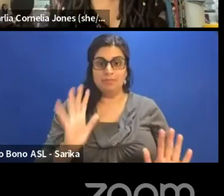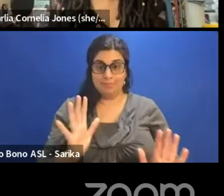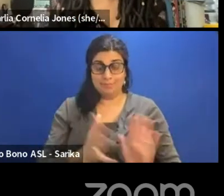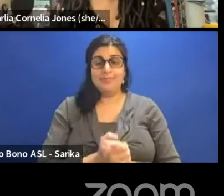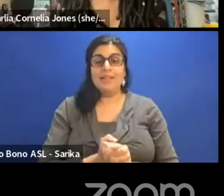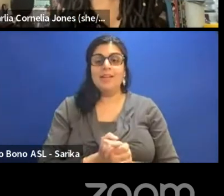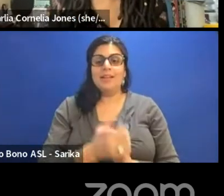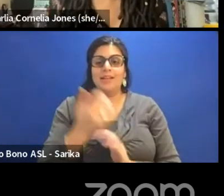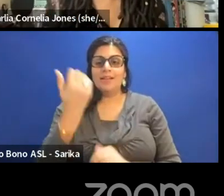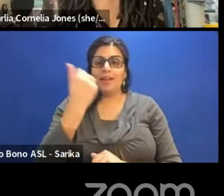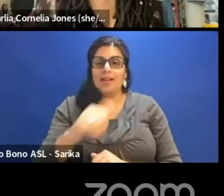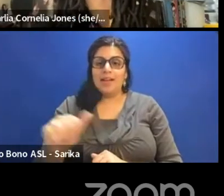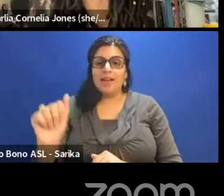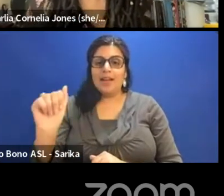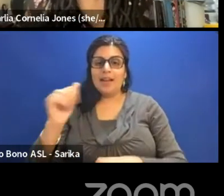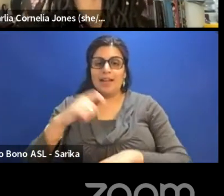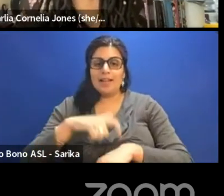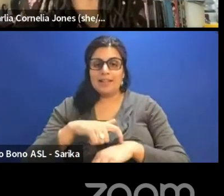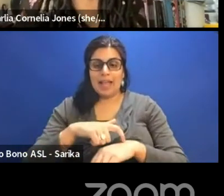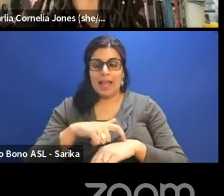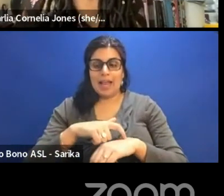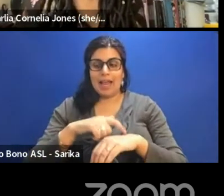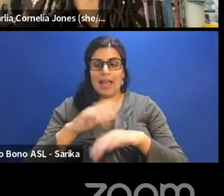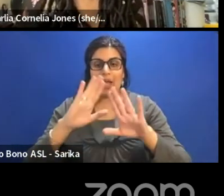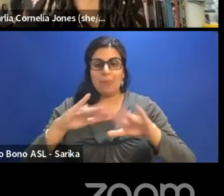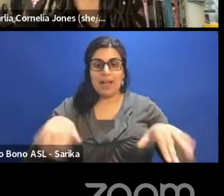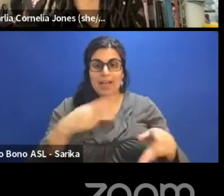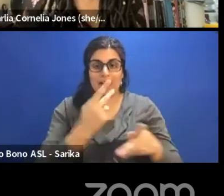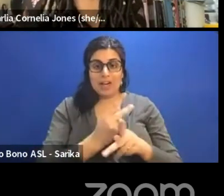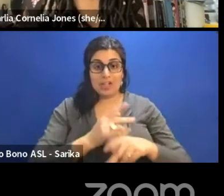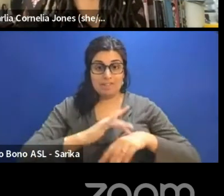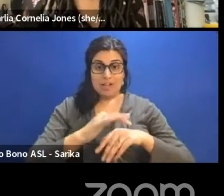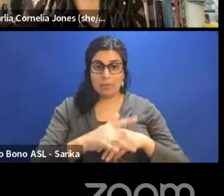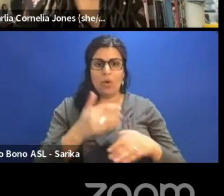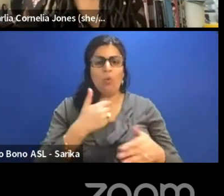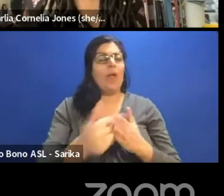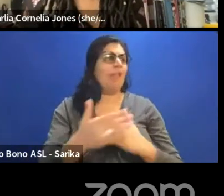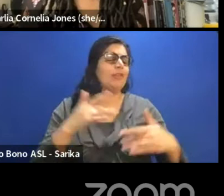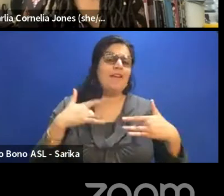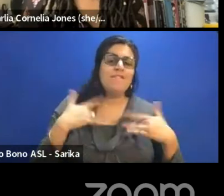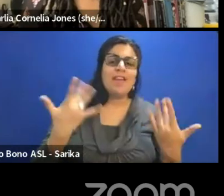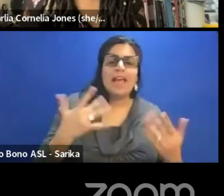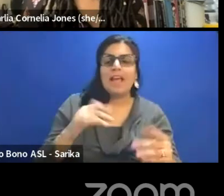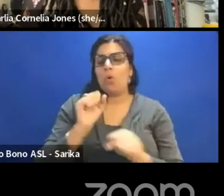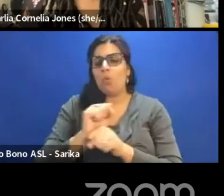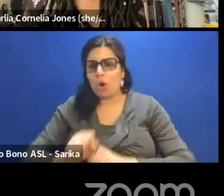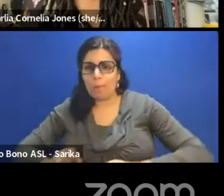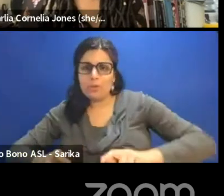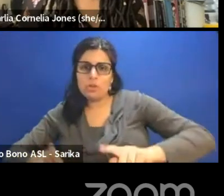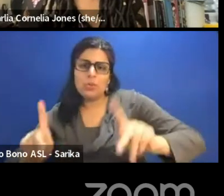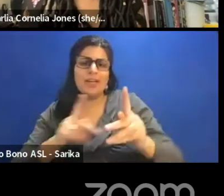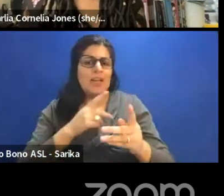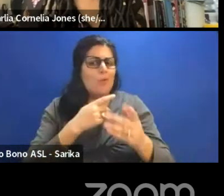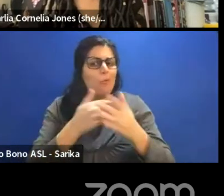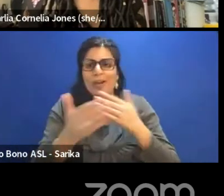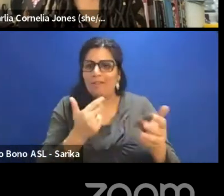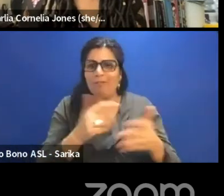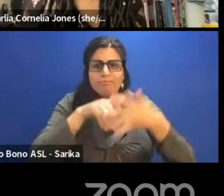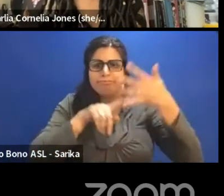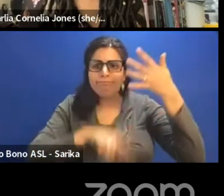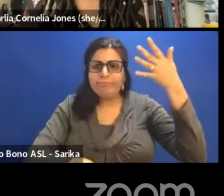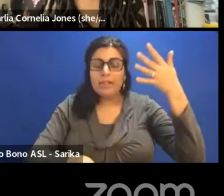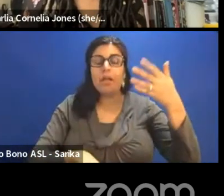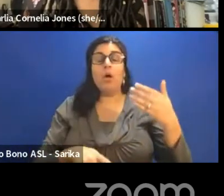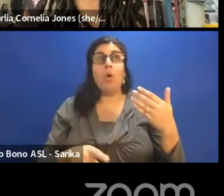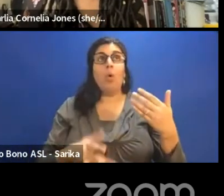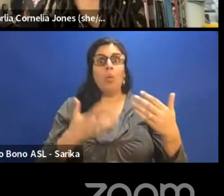that there's childcare available somewhere, whether it's an event or work opportunity or something, it makes it that much easier for me to be